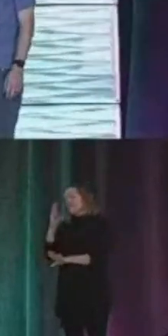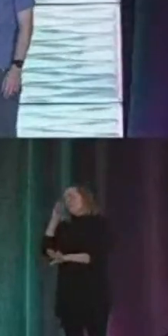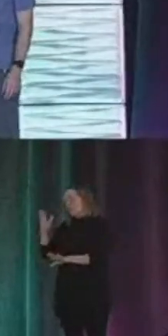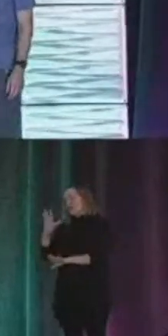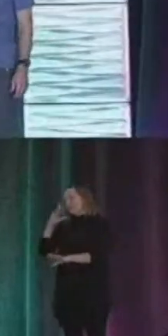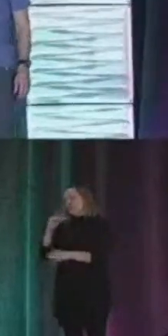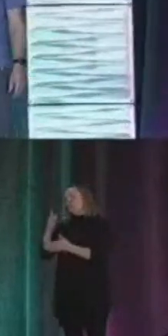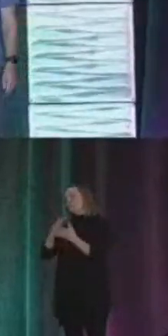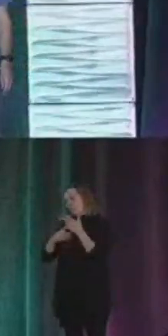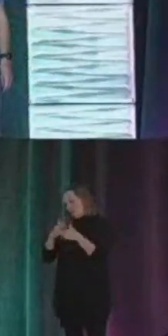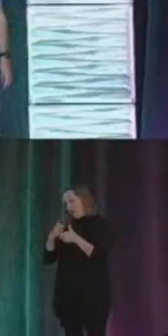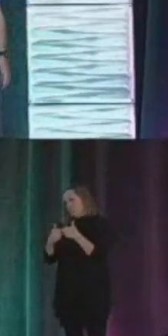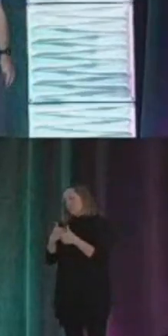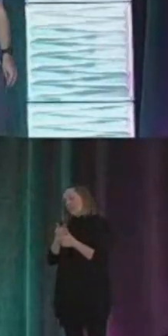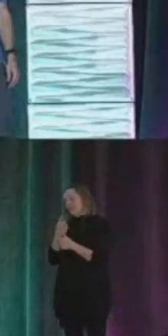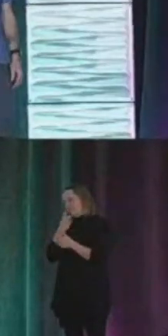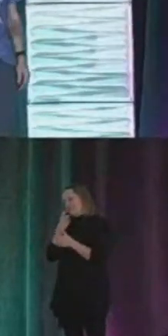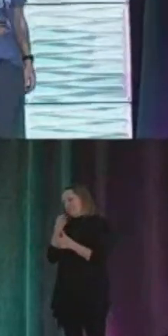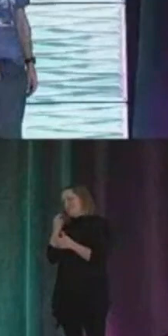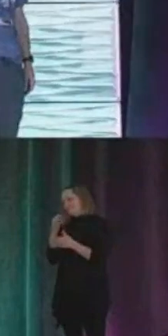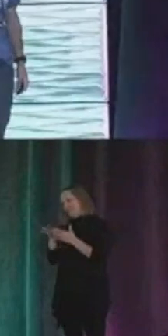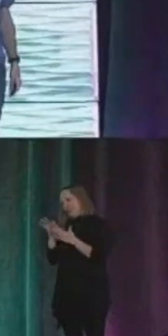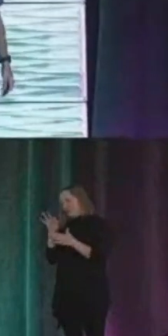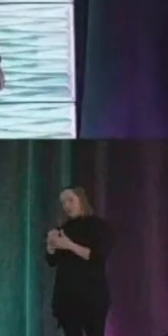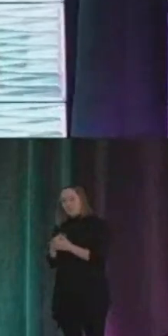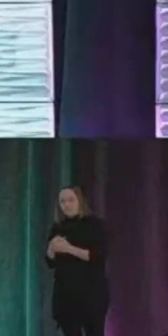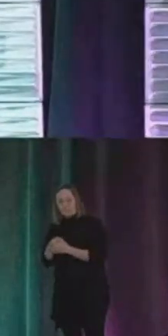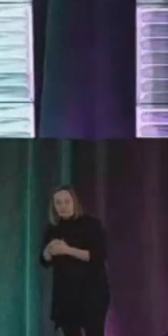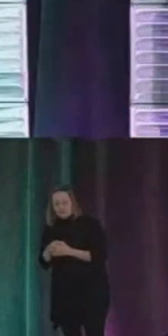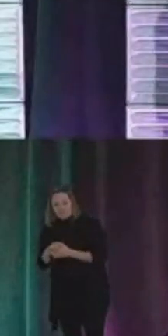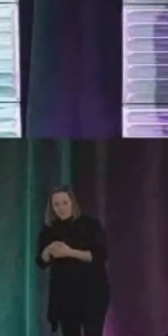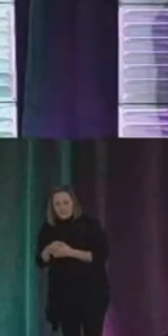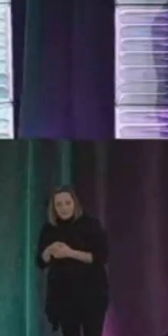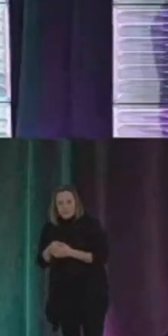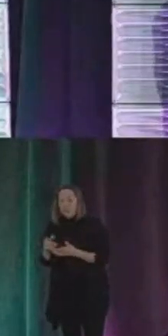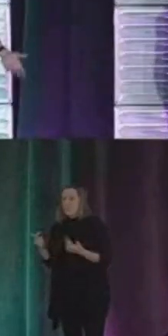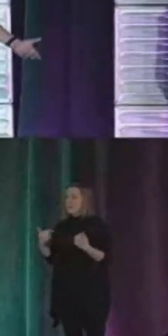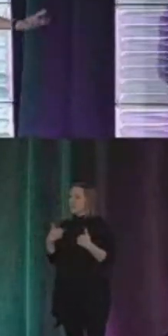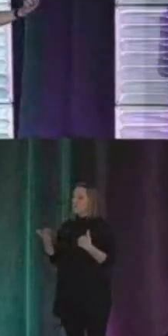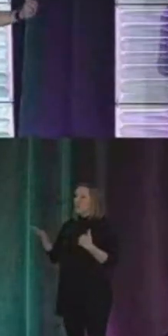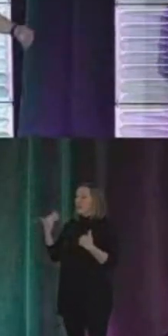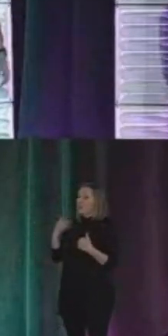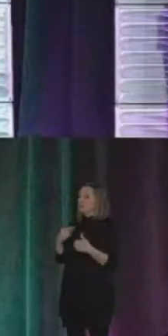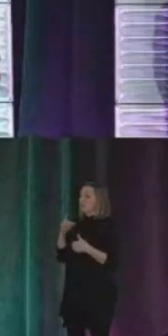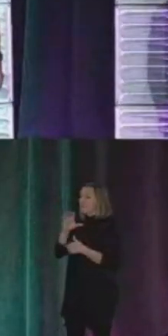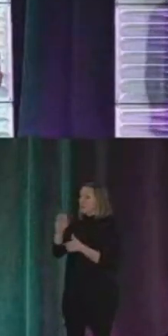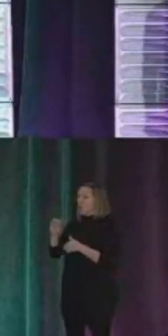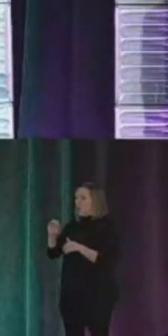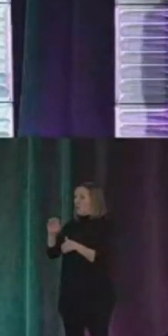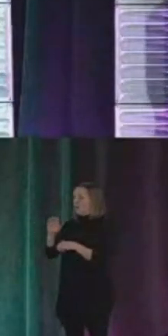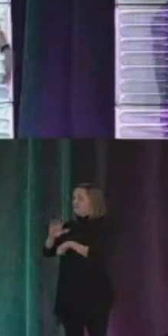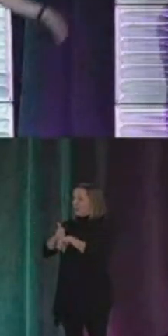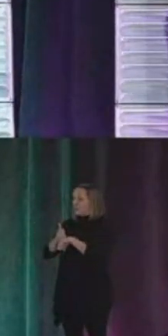more problems we discover. So I was one of